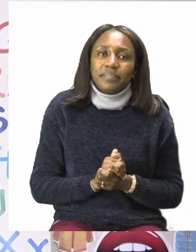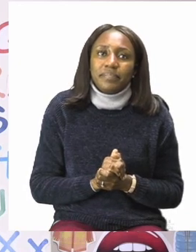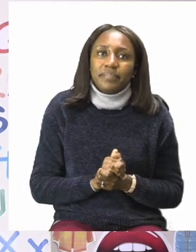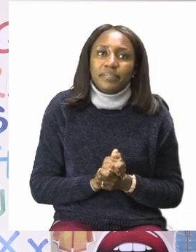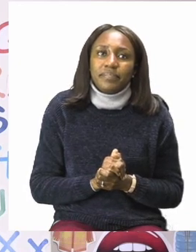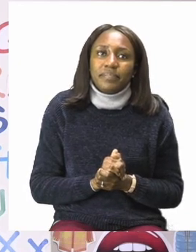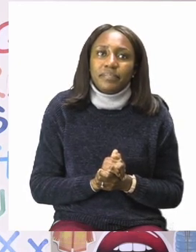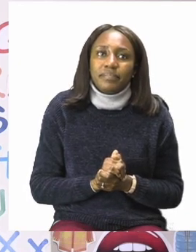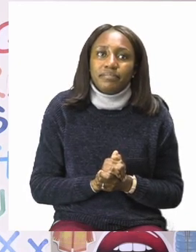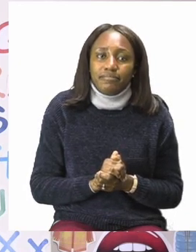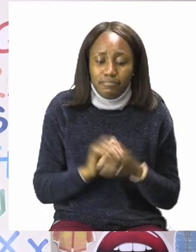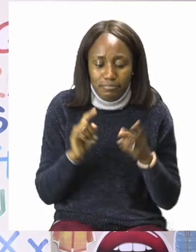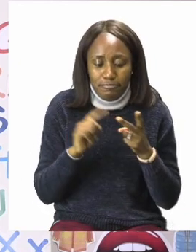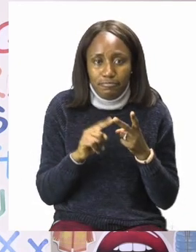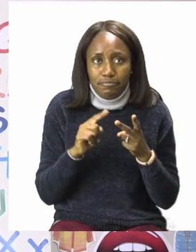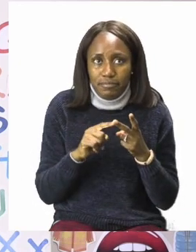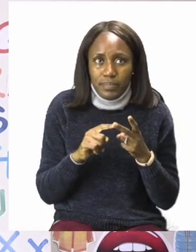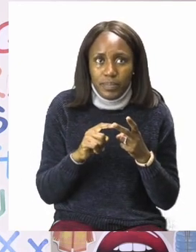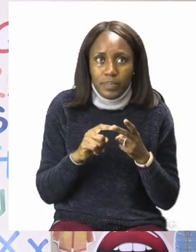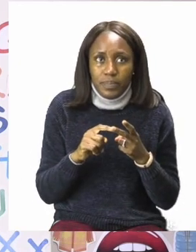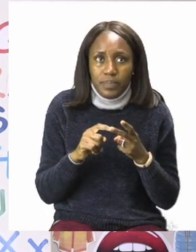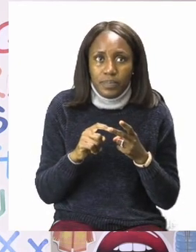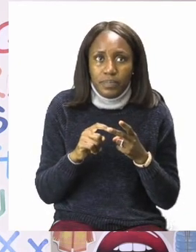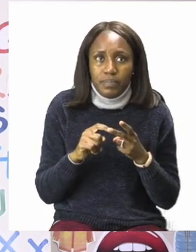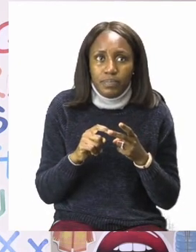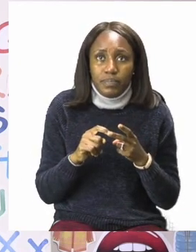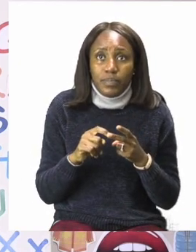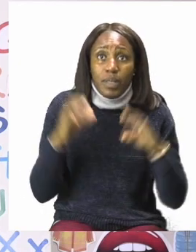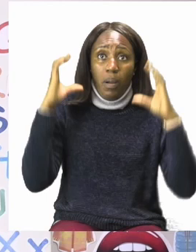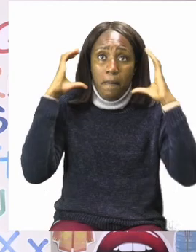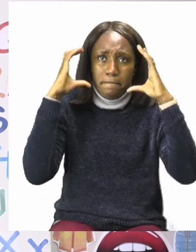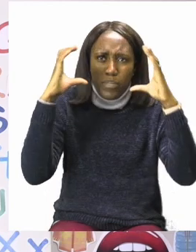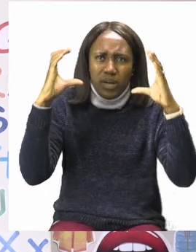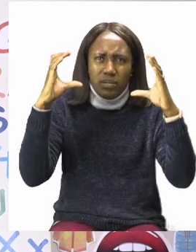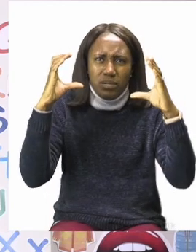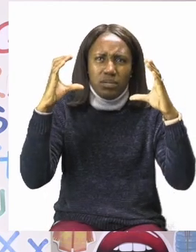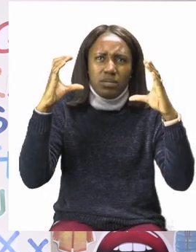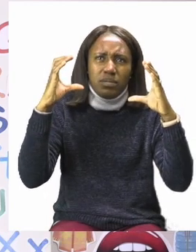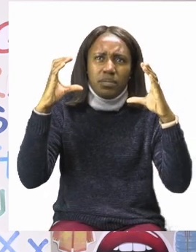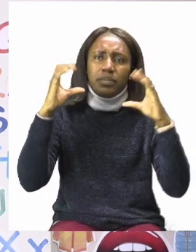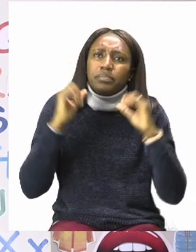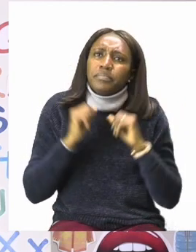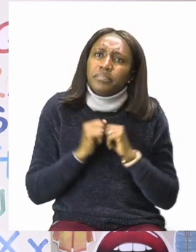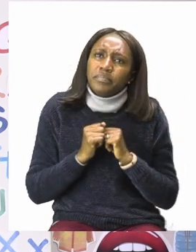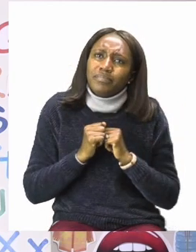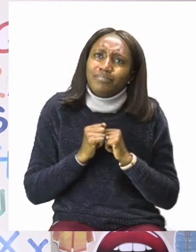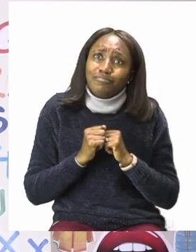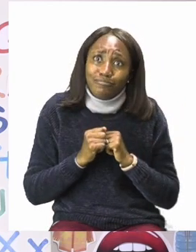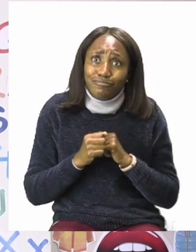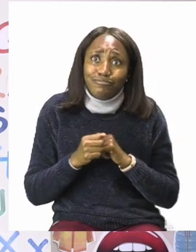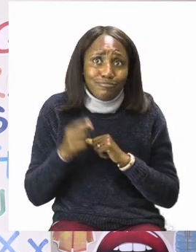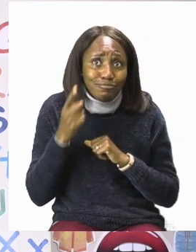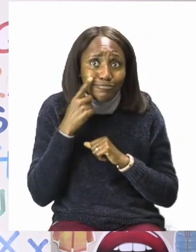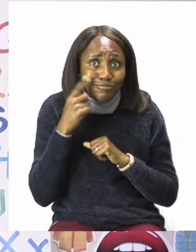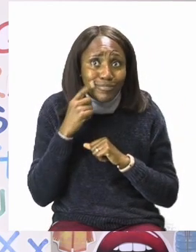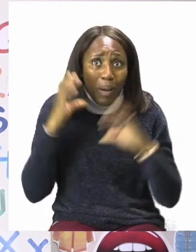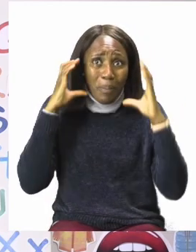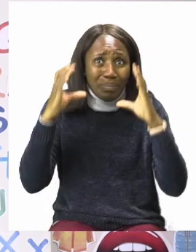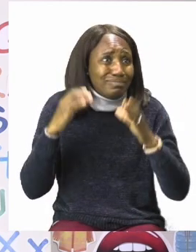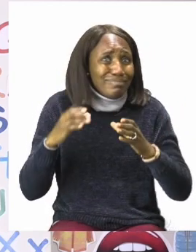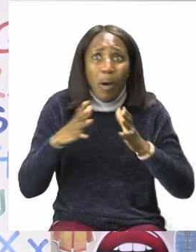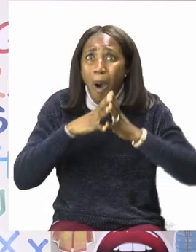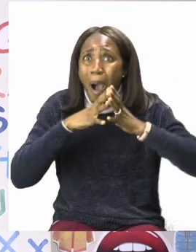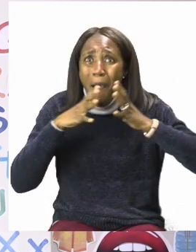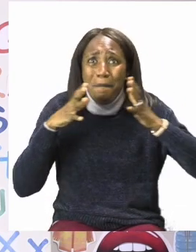Then, the next one that we have is a bus. Now, boys and girls, you've seen buses. They are quite